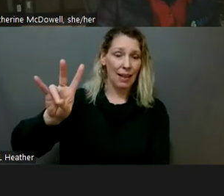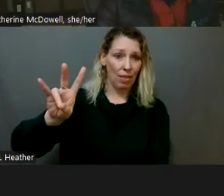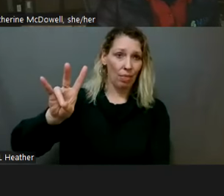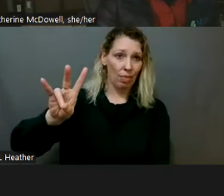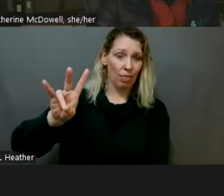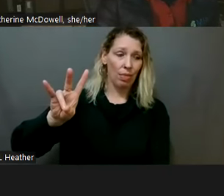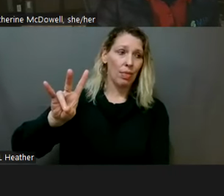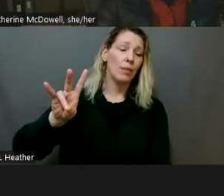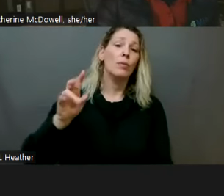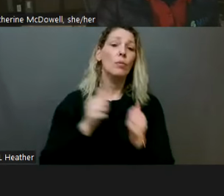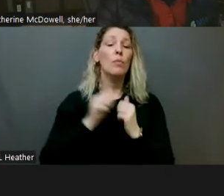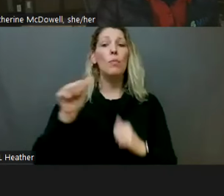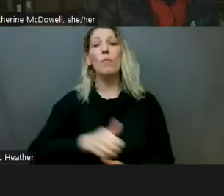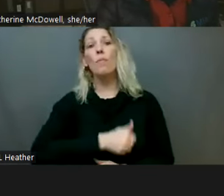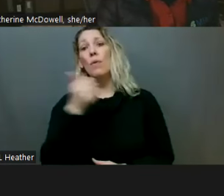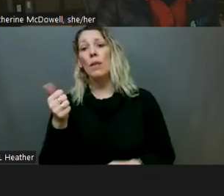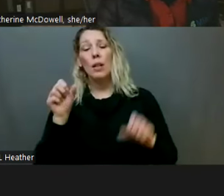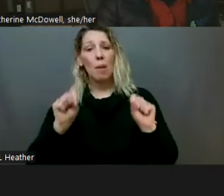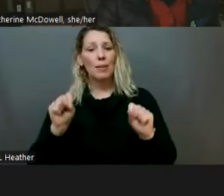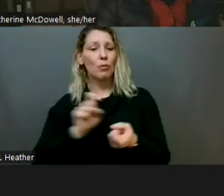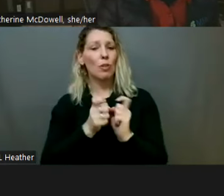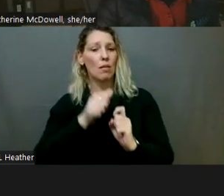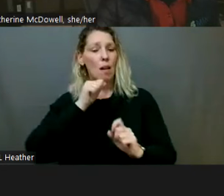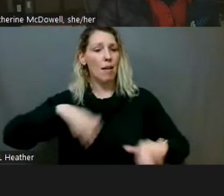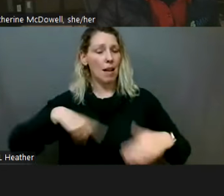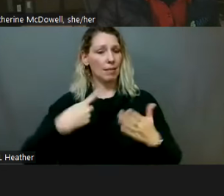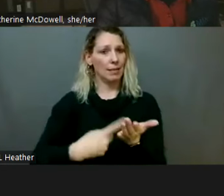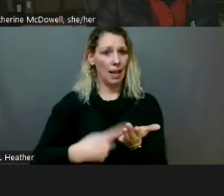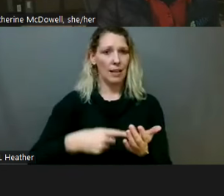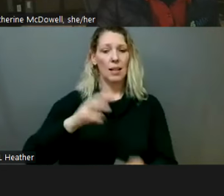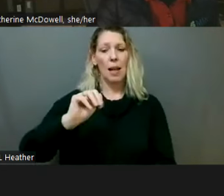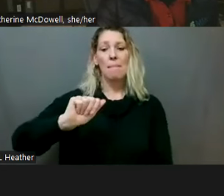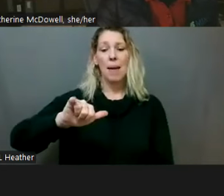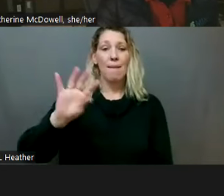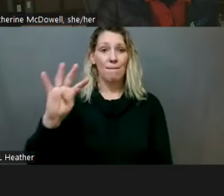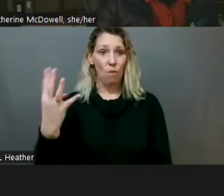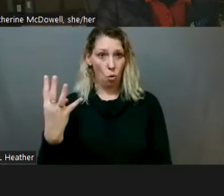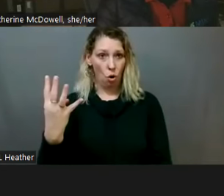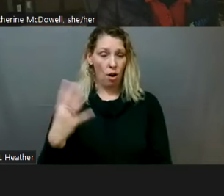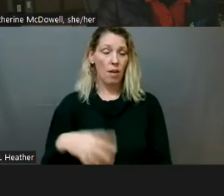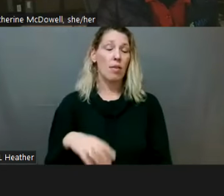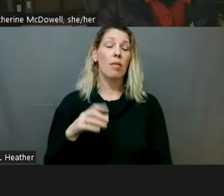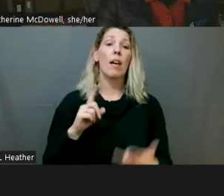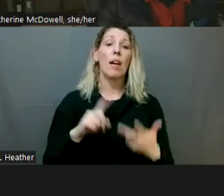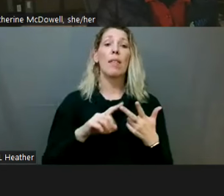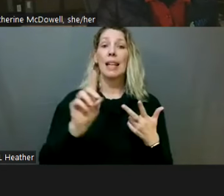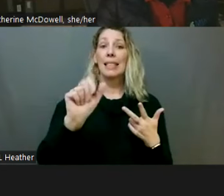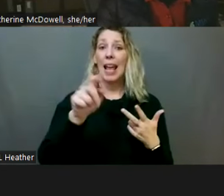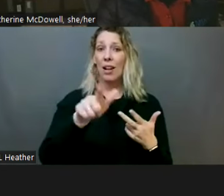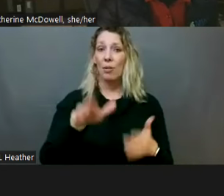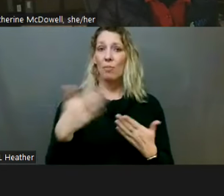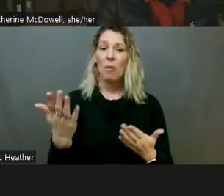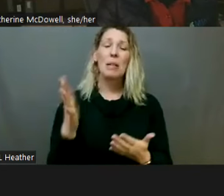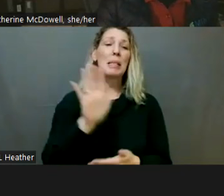With another possible change that hasn't been discussed yet, it was May 4th, and then with the proposal that Commissioner Dan referred to was